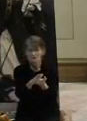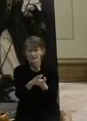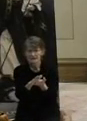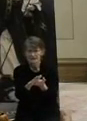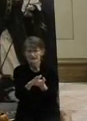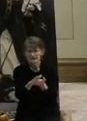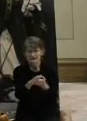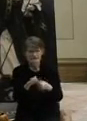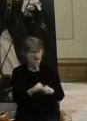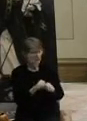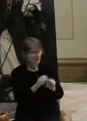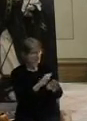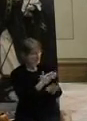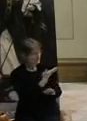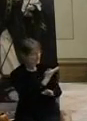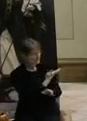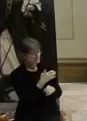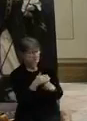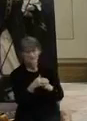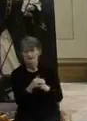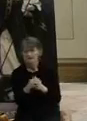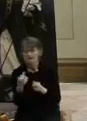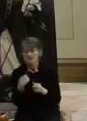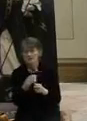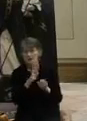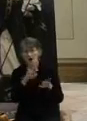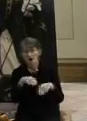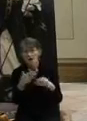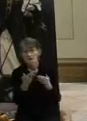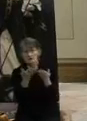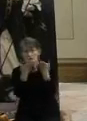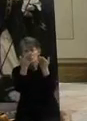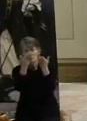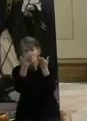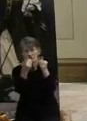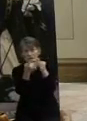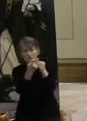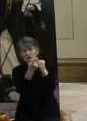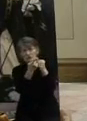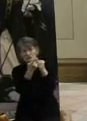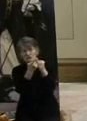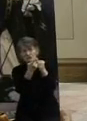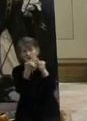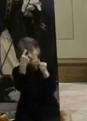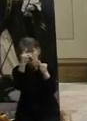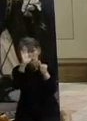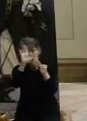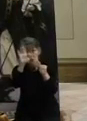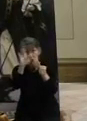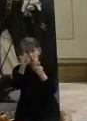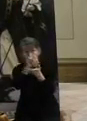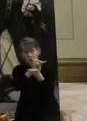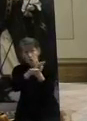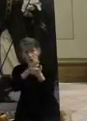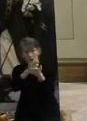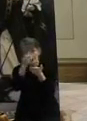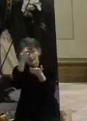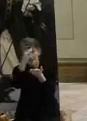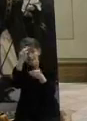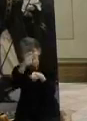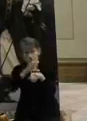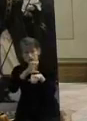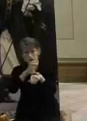unblemished sacrifices, which we offer you first. For your holy Catholic Church, be pleased